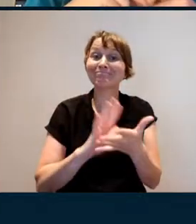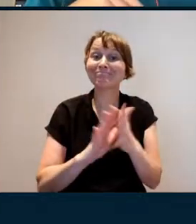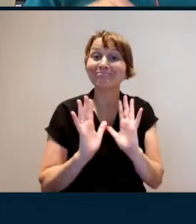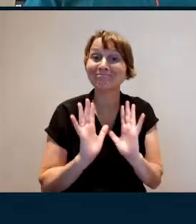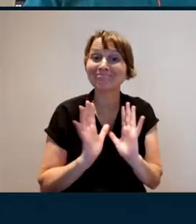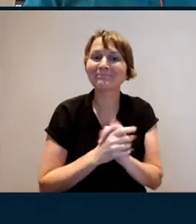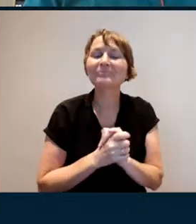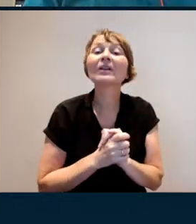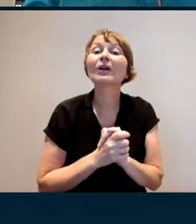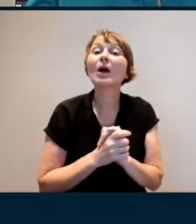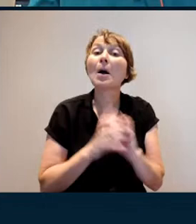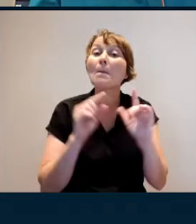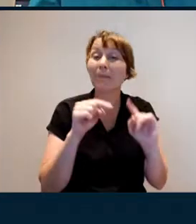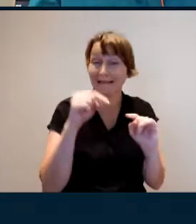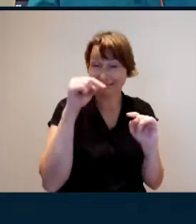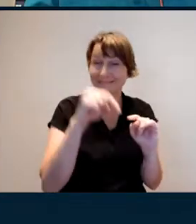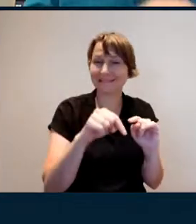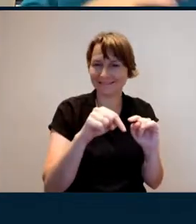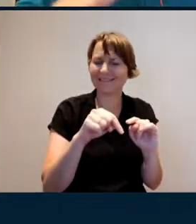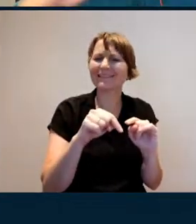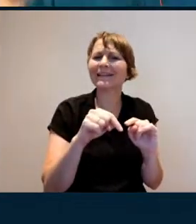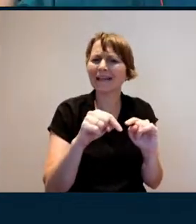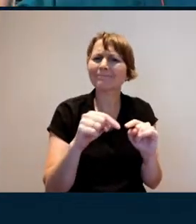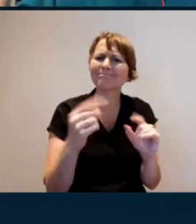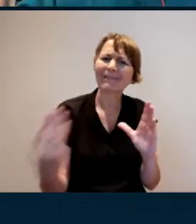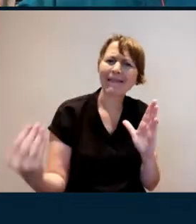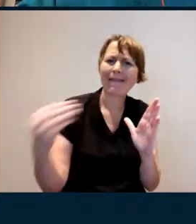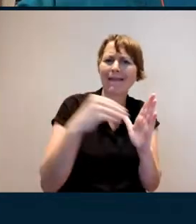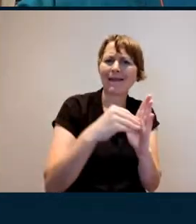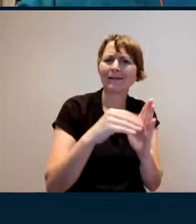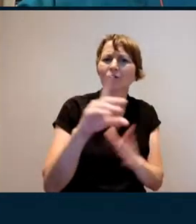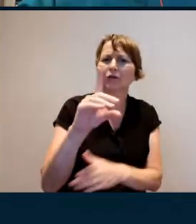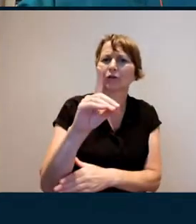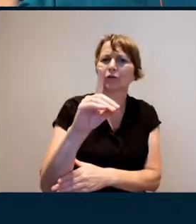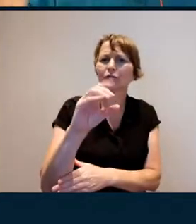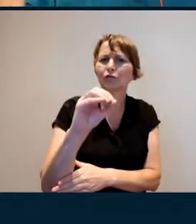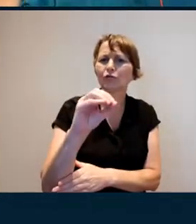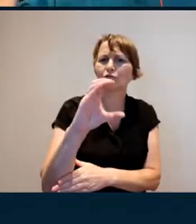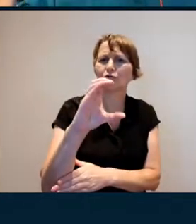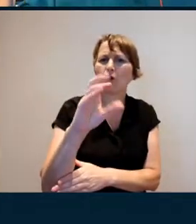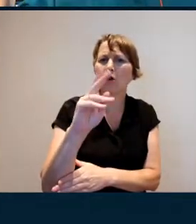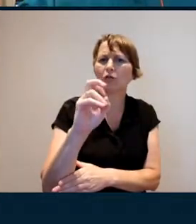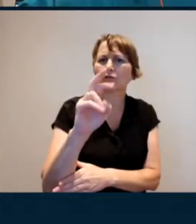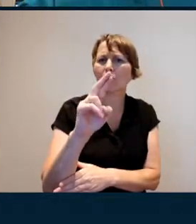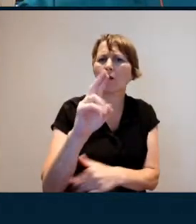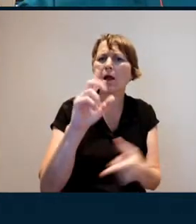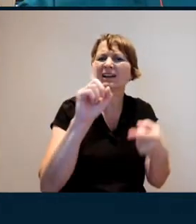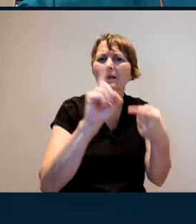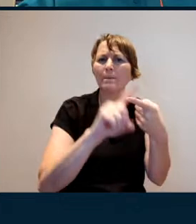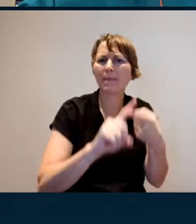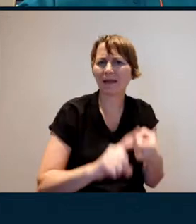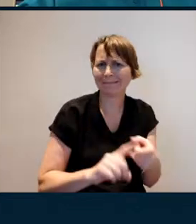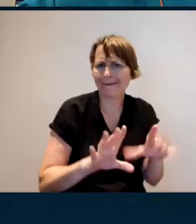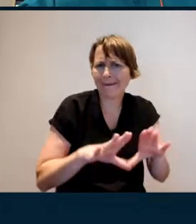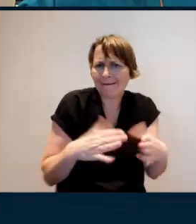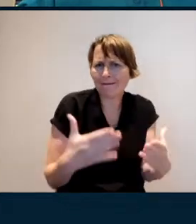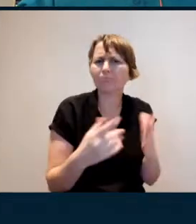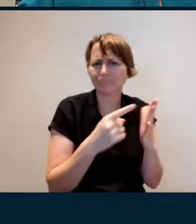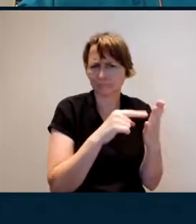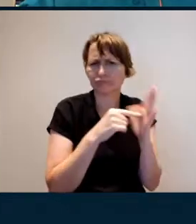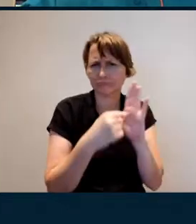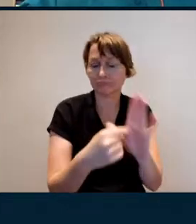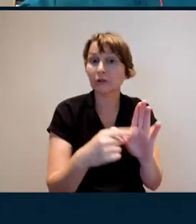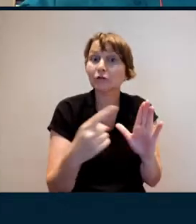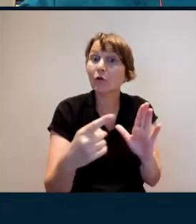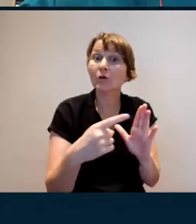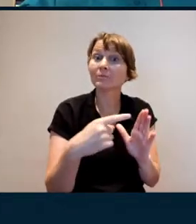can reference Docker dependencies also. So, and I'll show you that as well, where we can create a new project and we